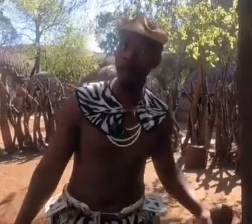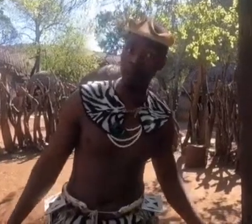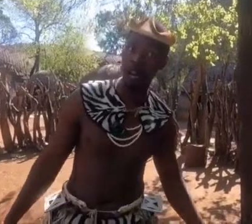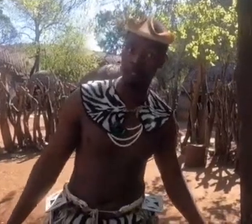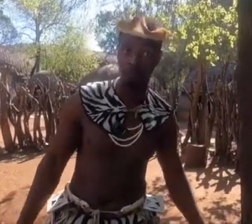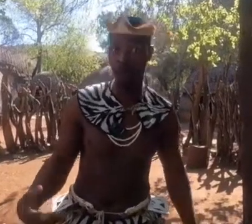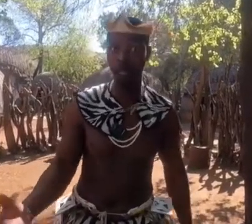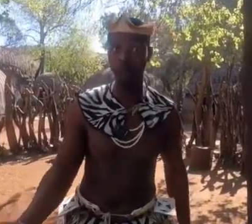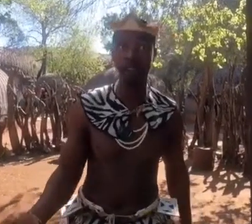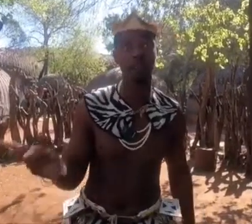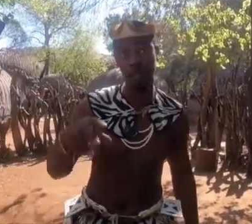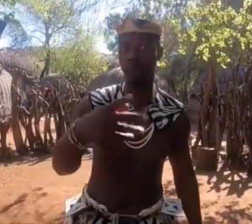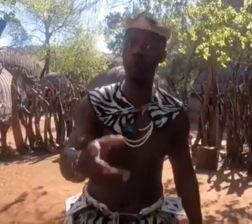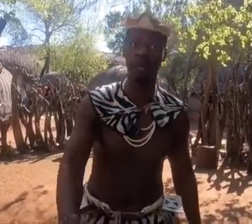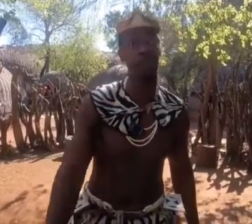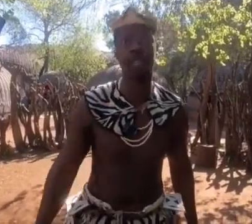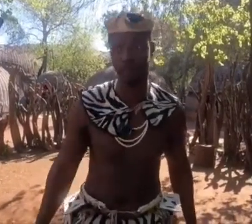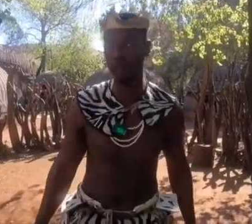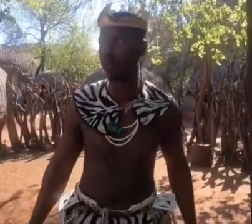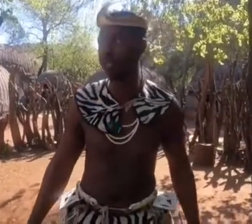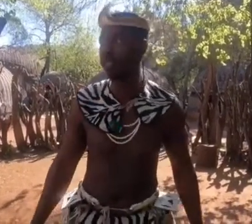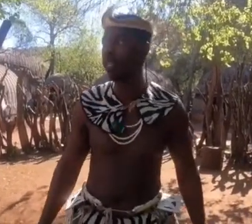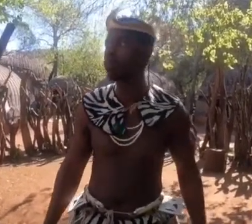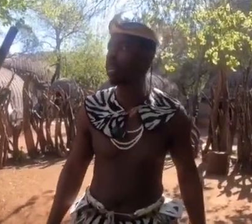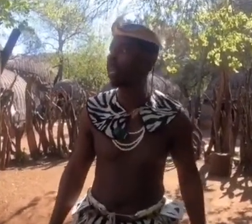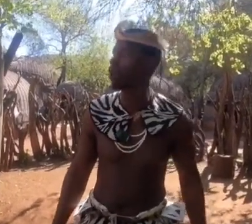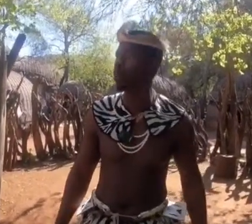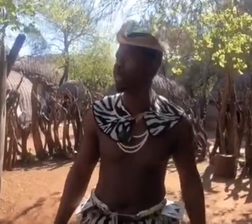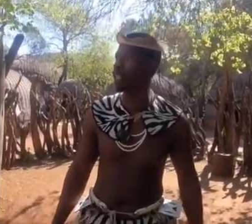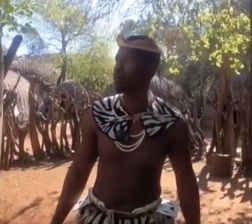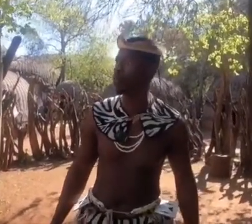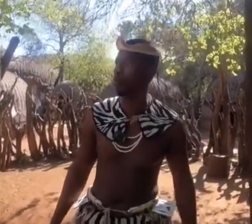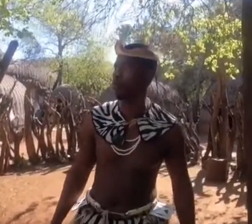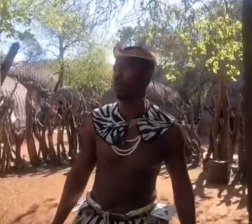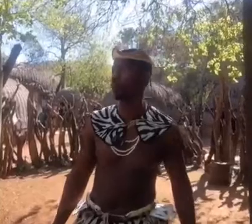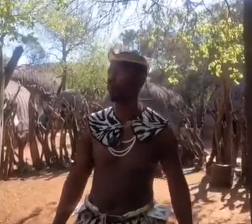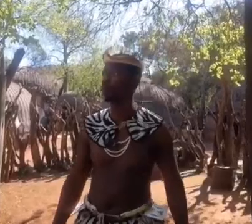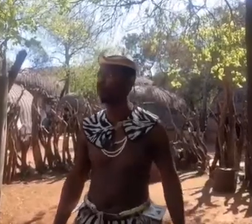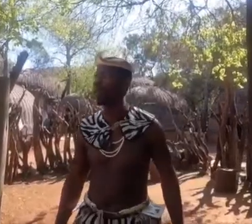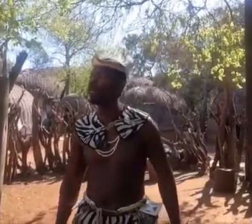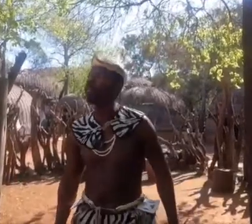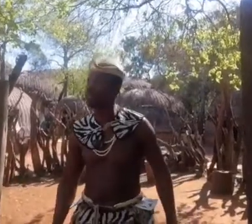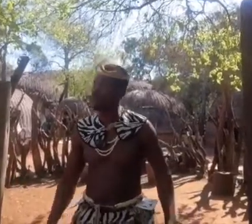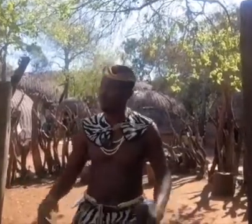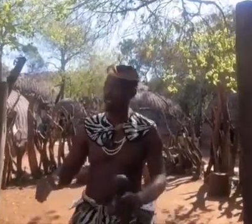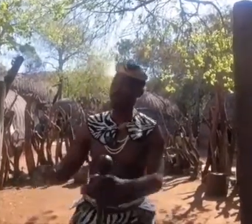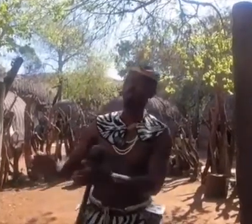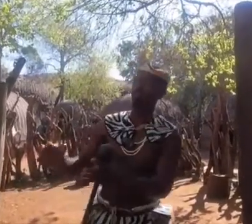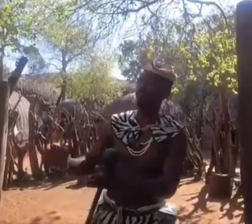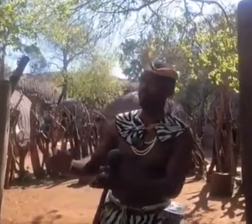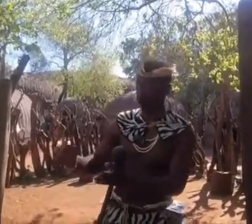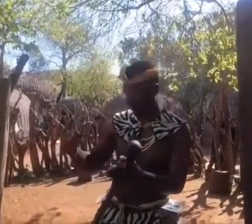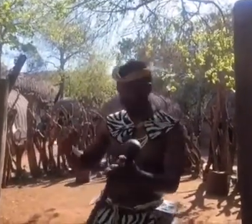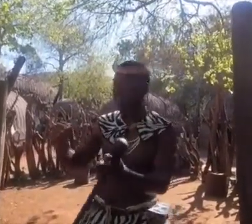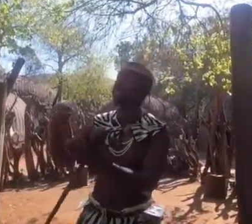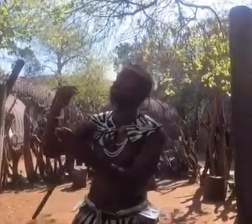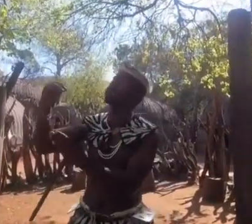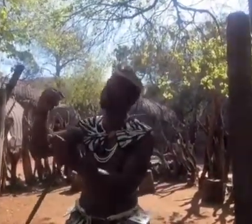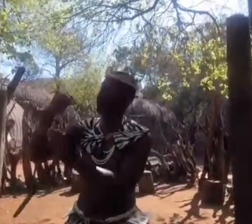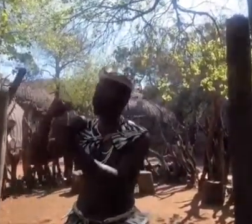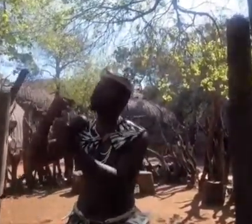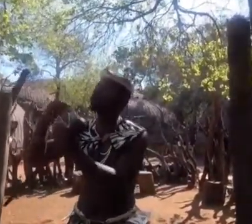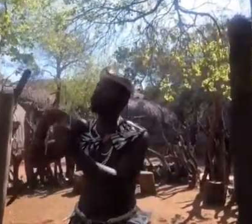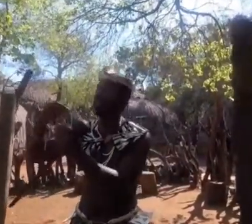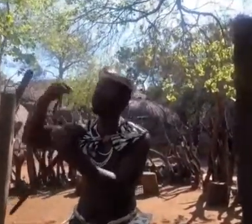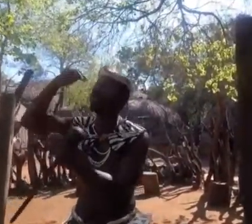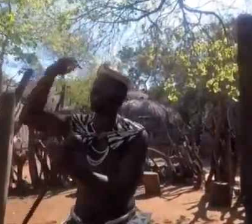cows, many wives, but many wives, many problems. How many wives do you have? Me, I'm not married yet, my brother. You're not married yet? You know, let me tell you the truth, my brother. There's a